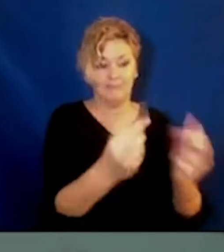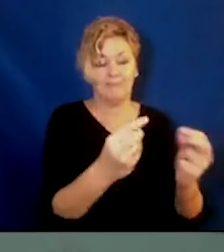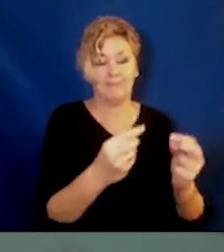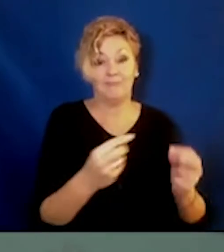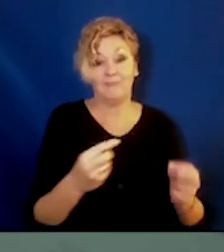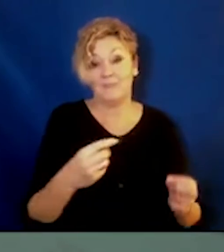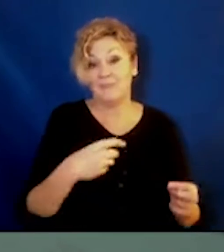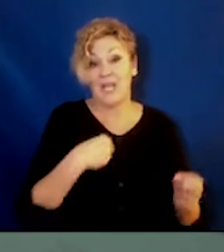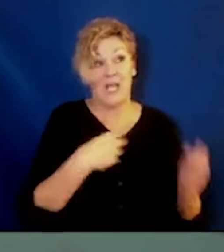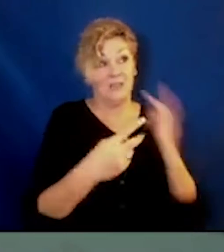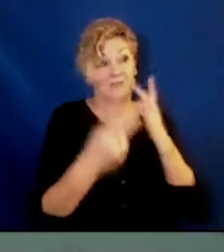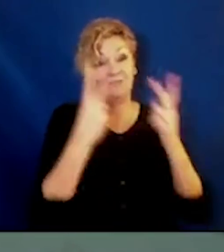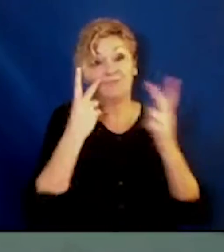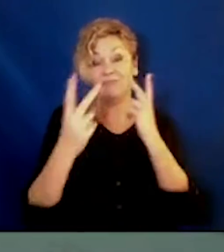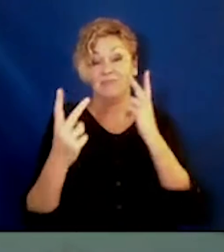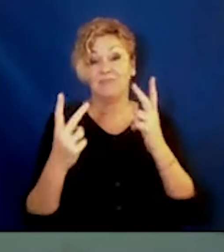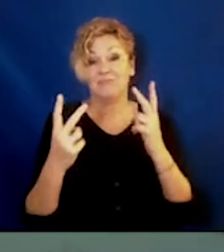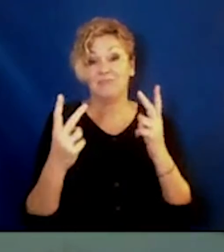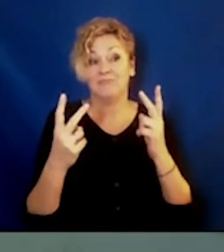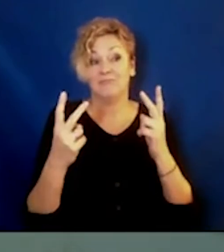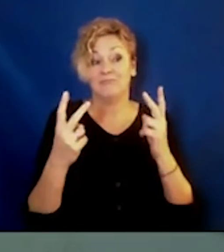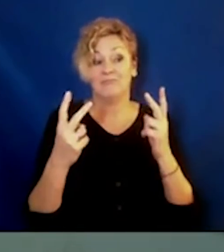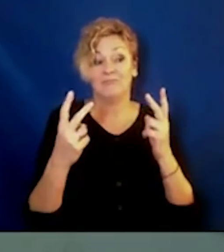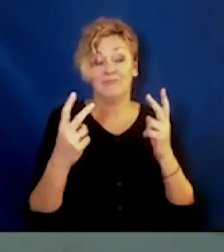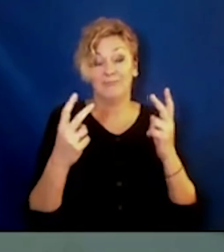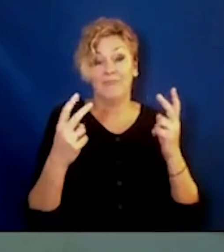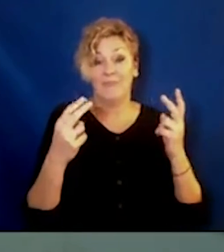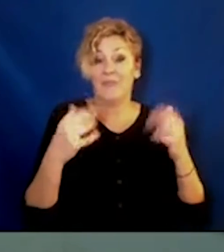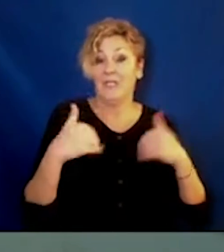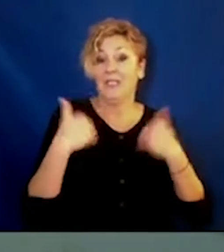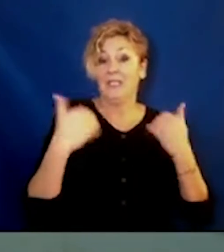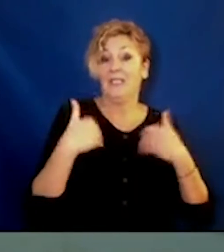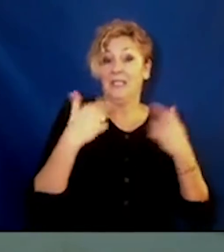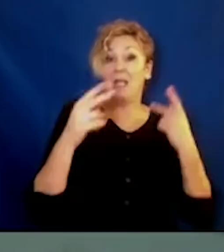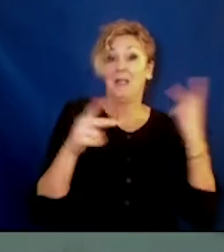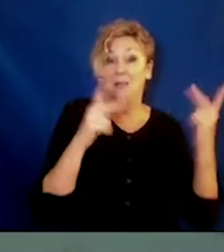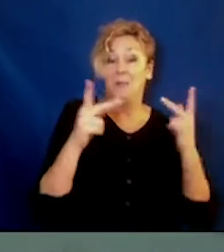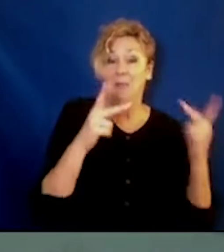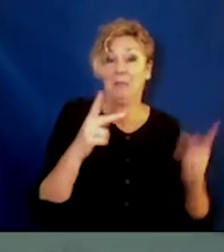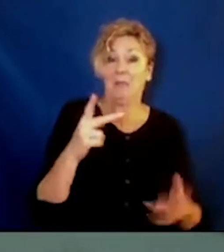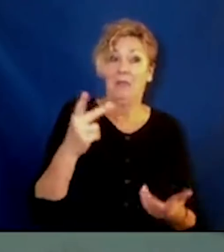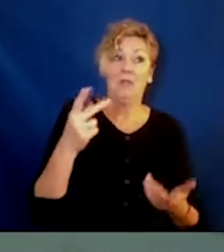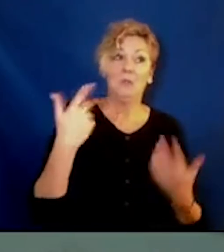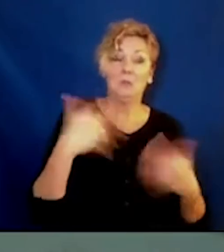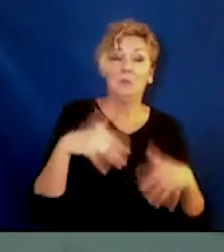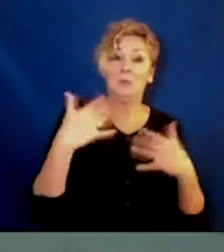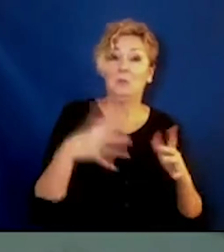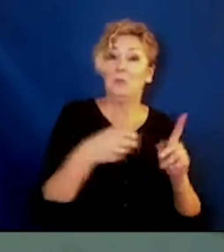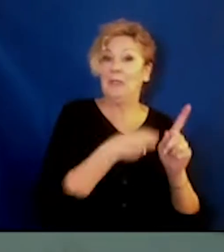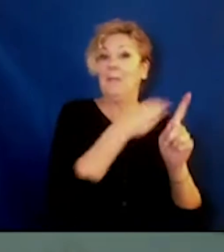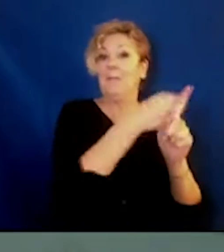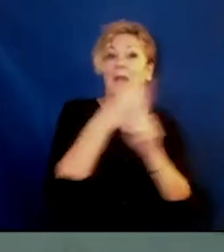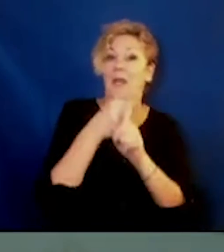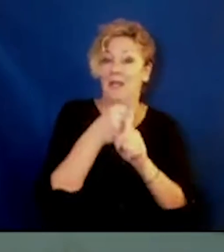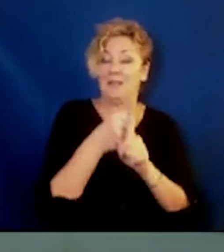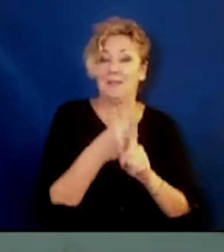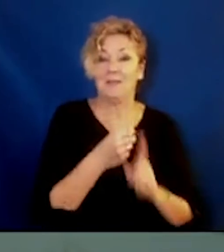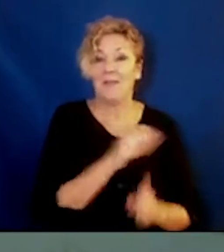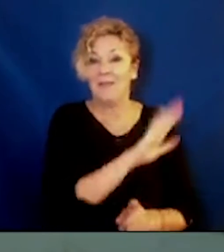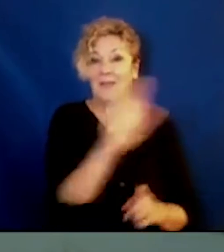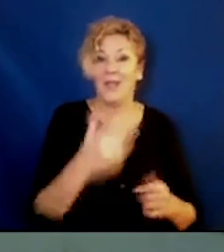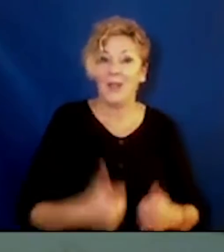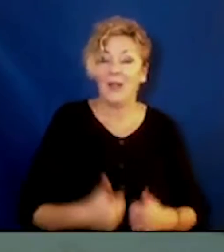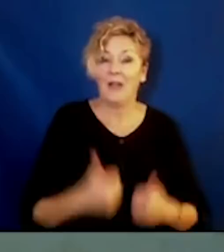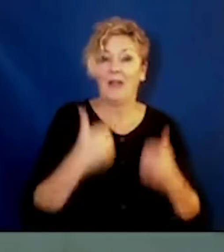add, but I'm glad you're asking about youth, and I'm glad you're asking about young adults. One of the first steps of engagement was, of